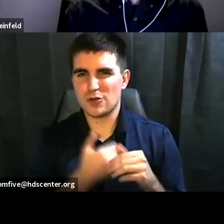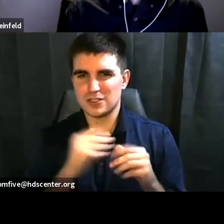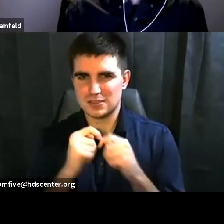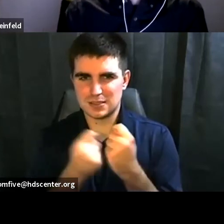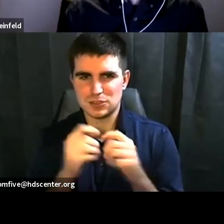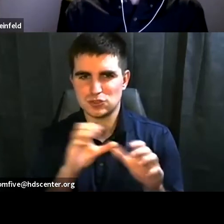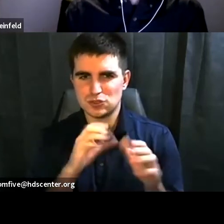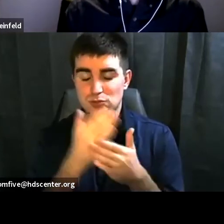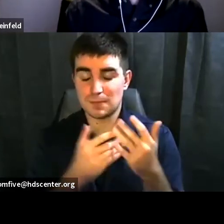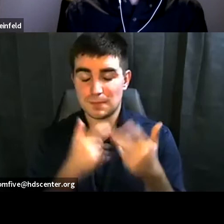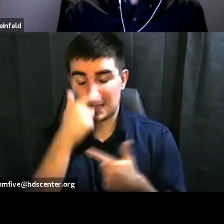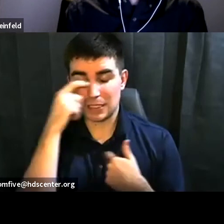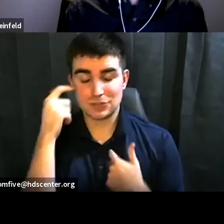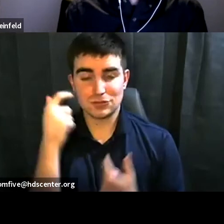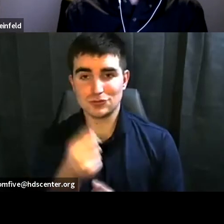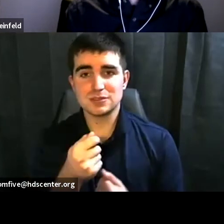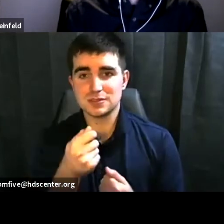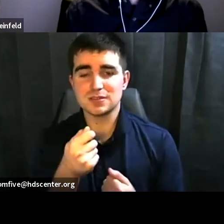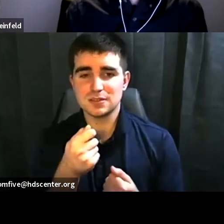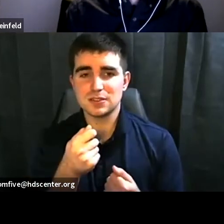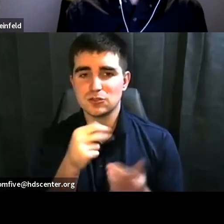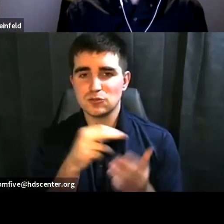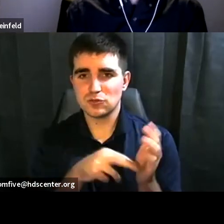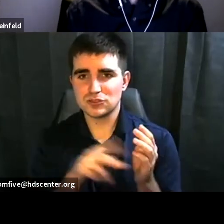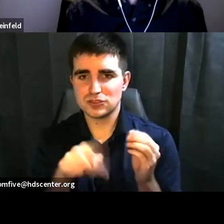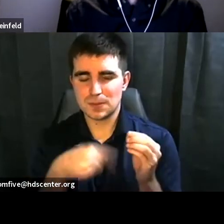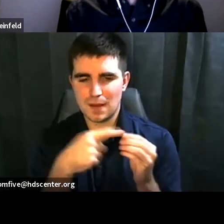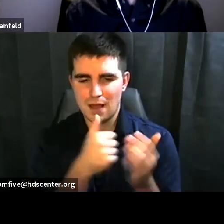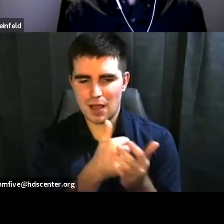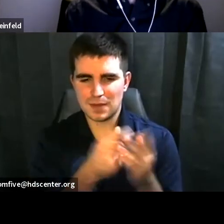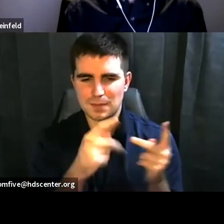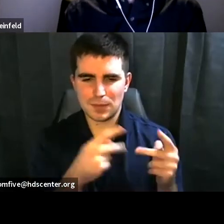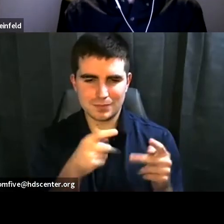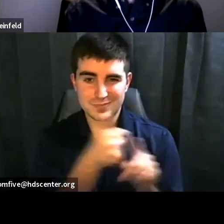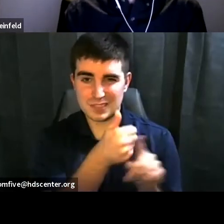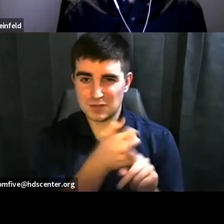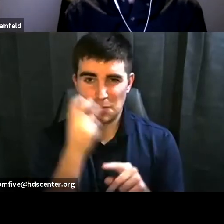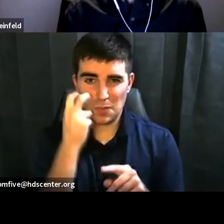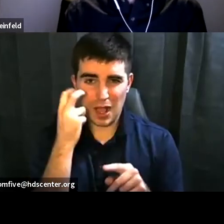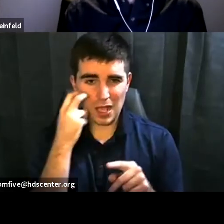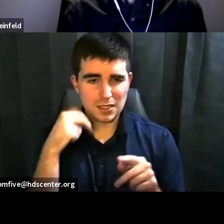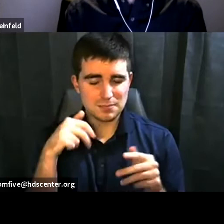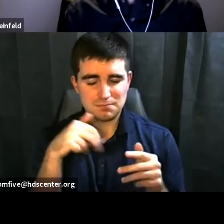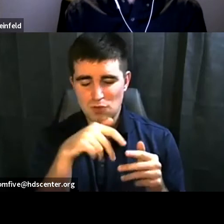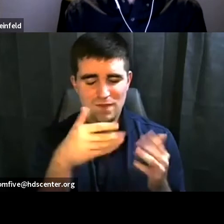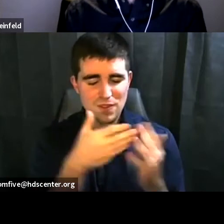really interesting research on helping people who are blind move through transit